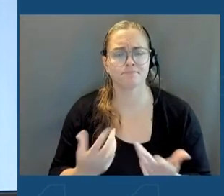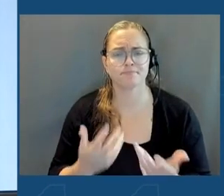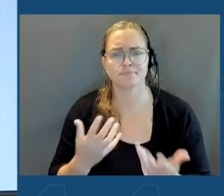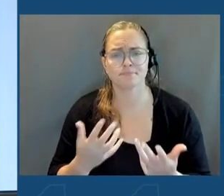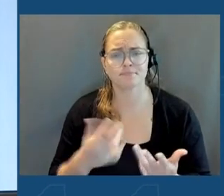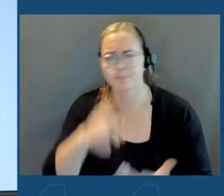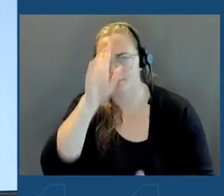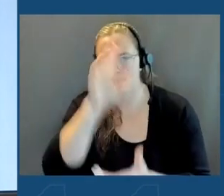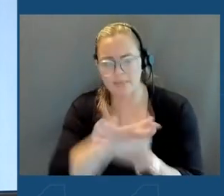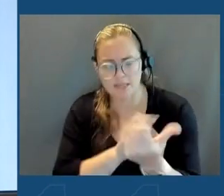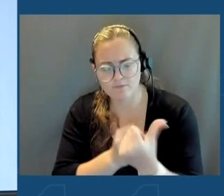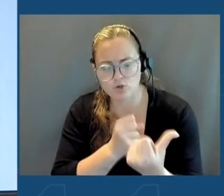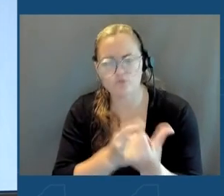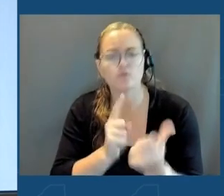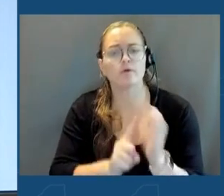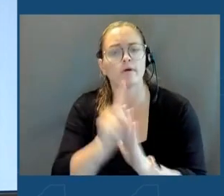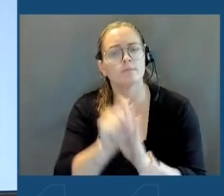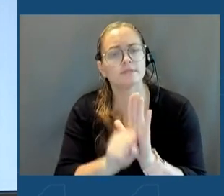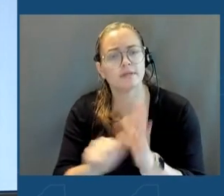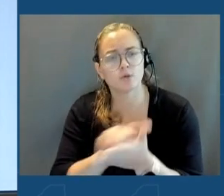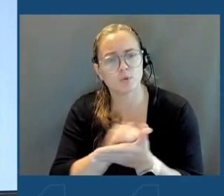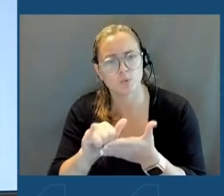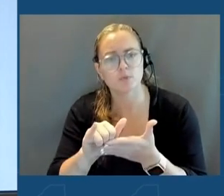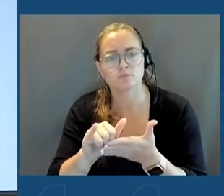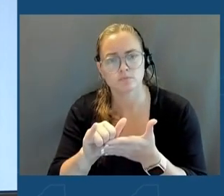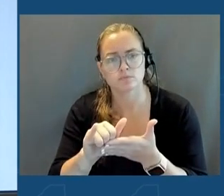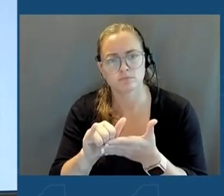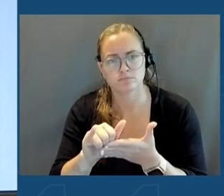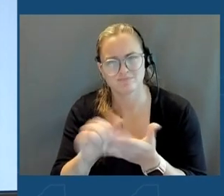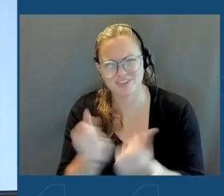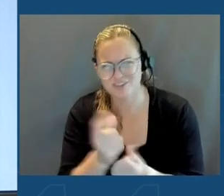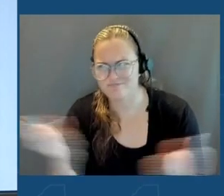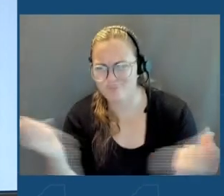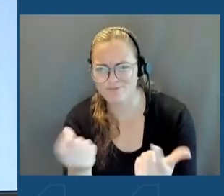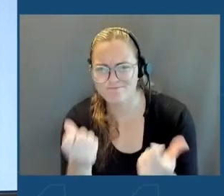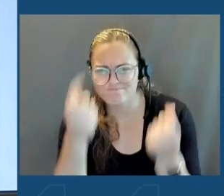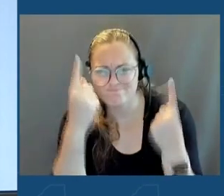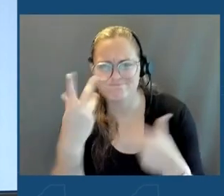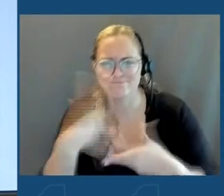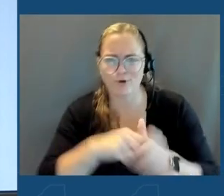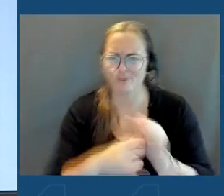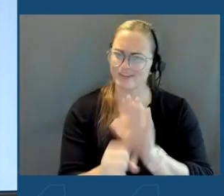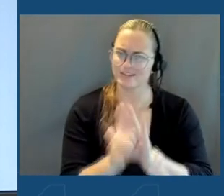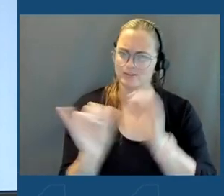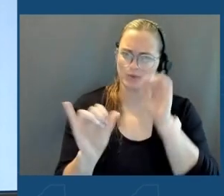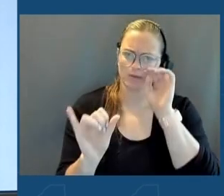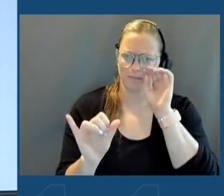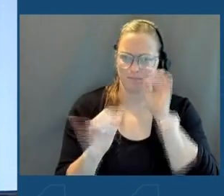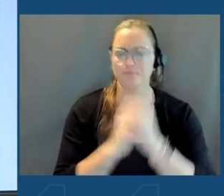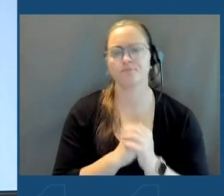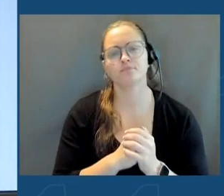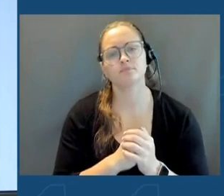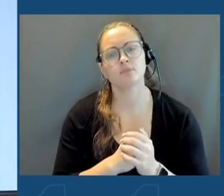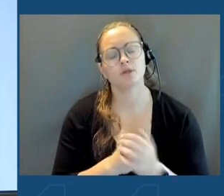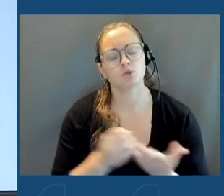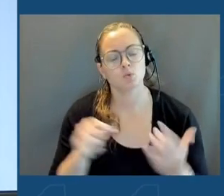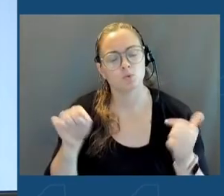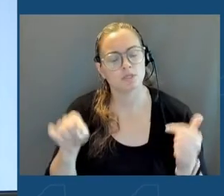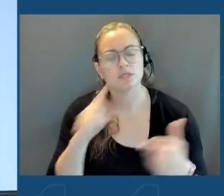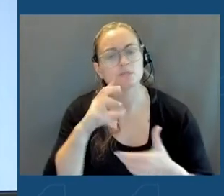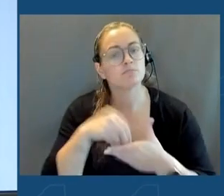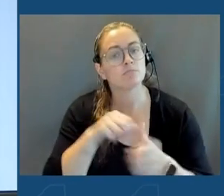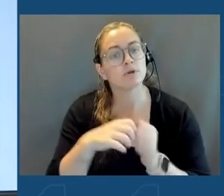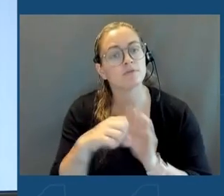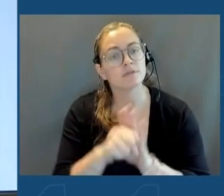believer in upstate. I want to make sure that everybody understands that this is part of our identity as well. So this is part of our state that I'll